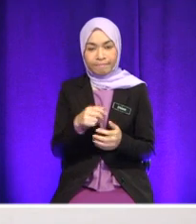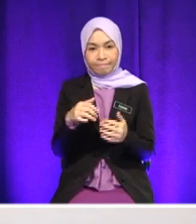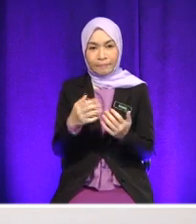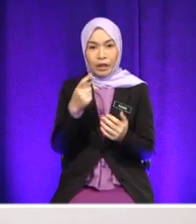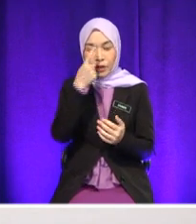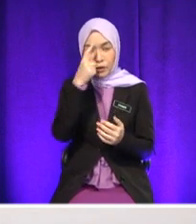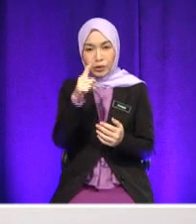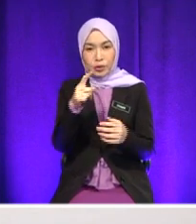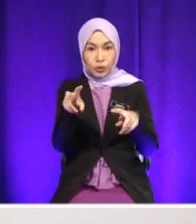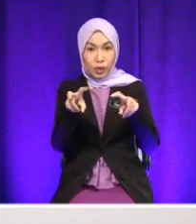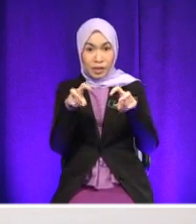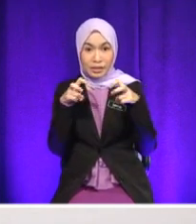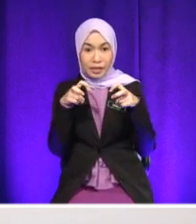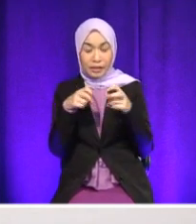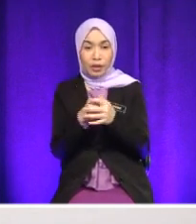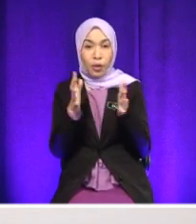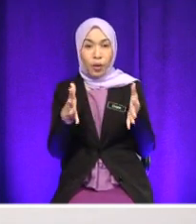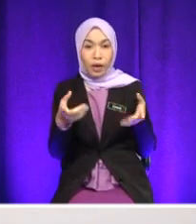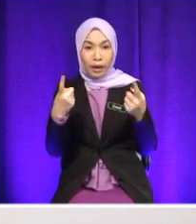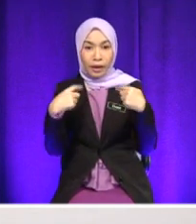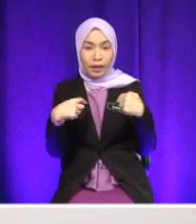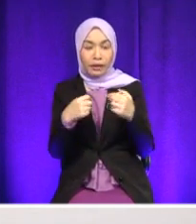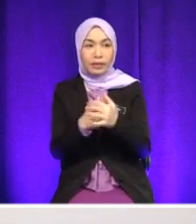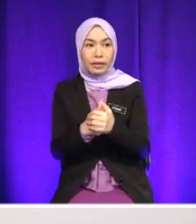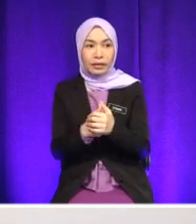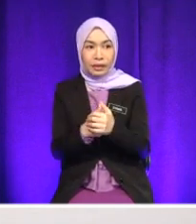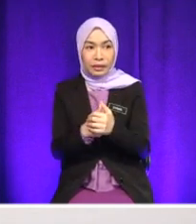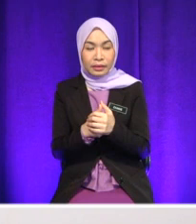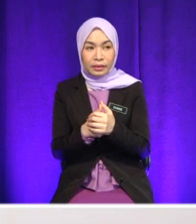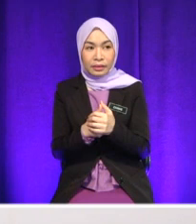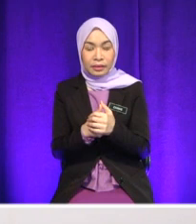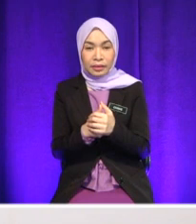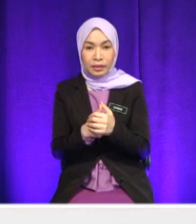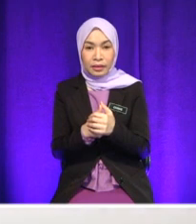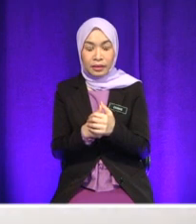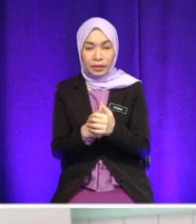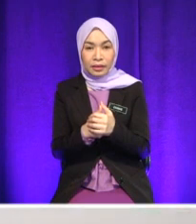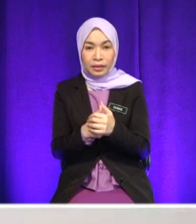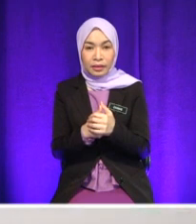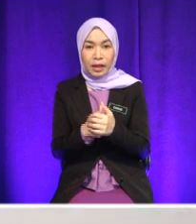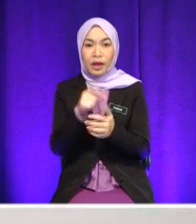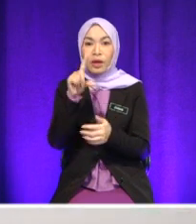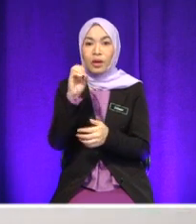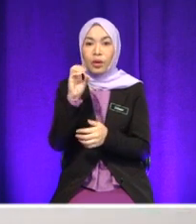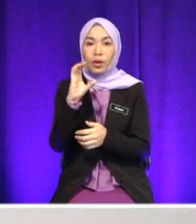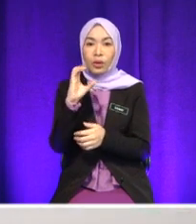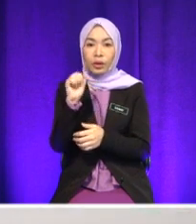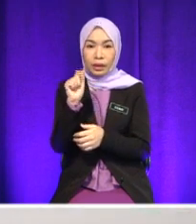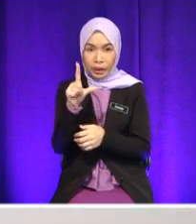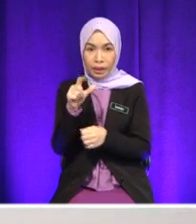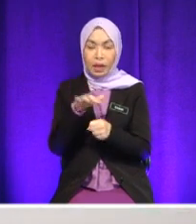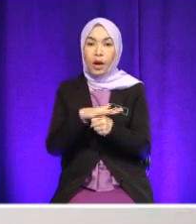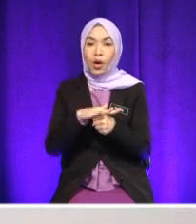I don't think that's the case because I honestly think that inviting local people to a launch party will be the best